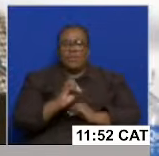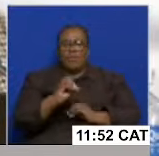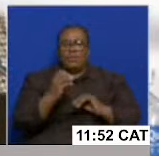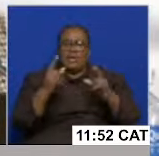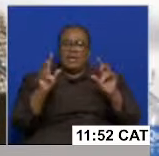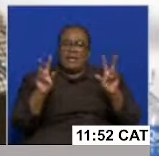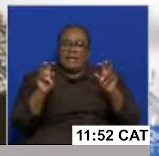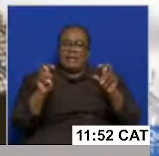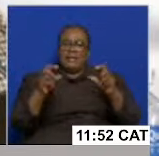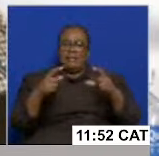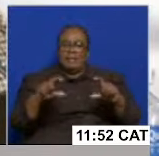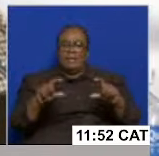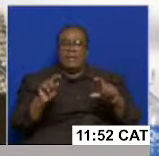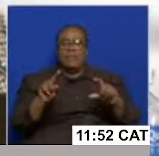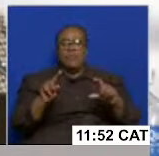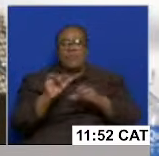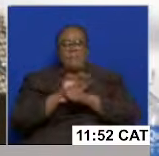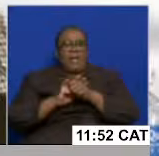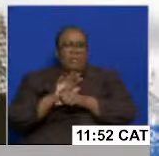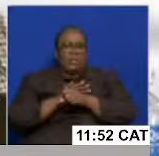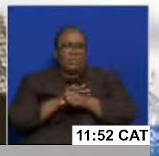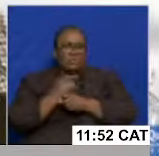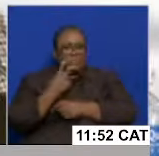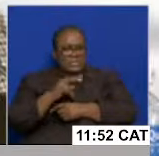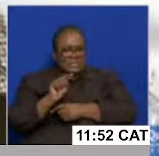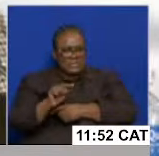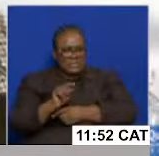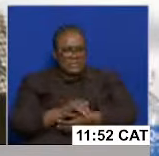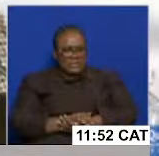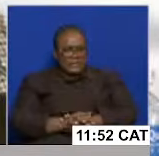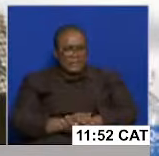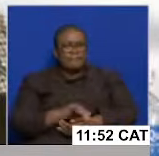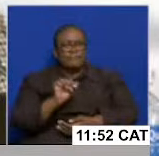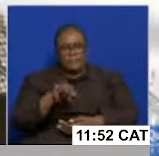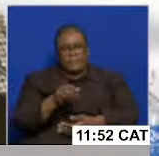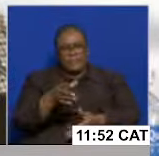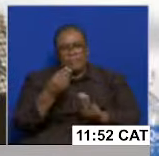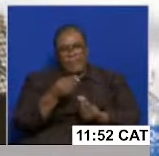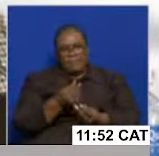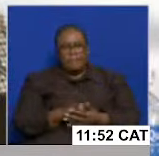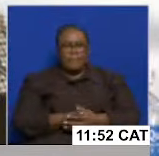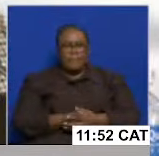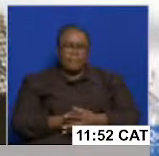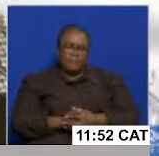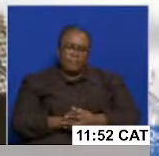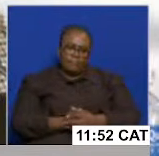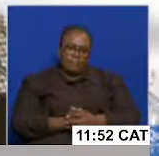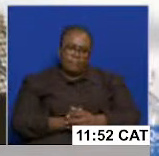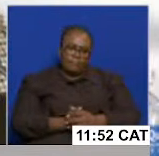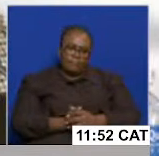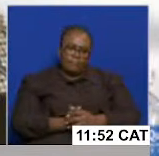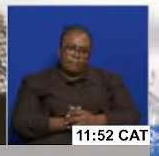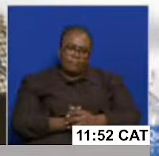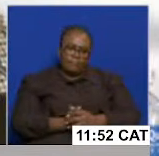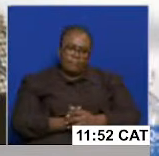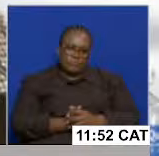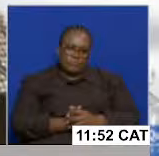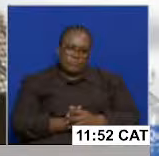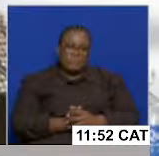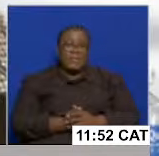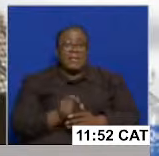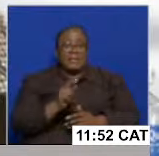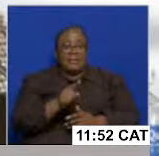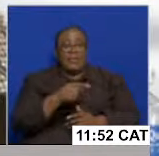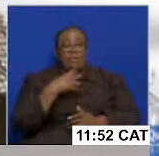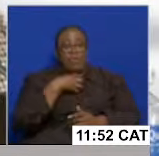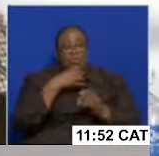bold. Are you there? Yes, I'm here. There, the owner of the stones, the complainant